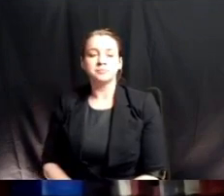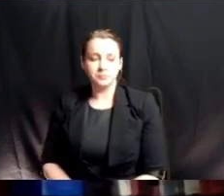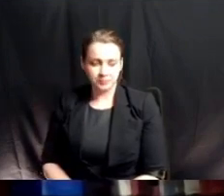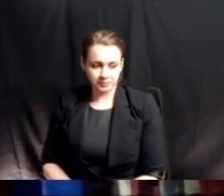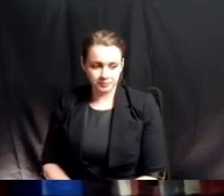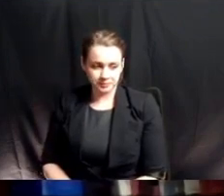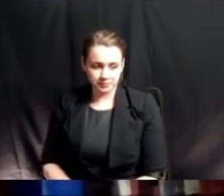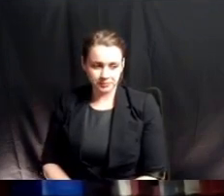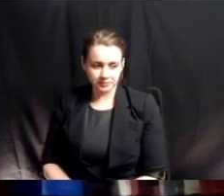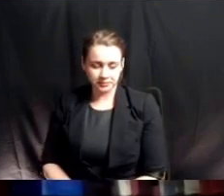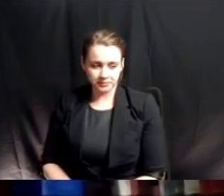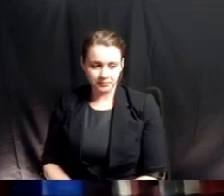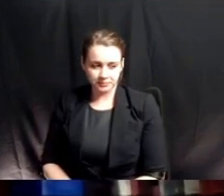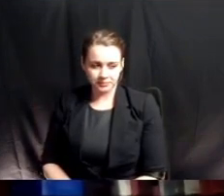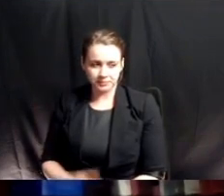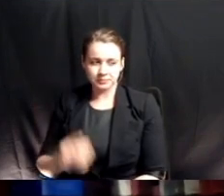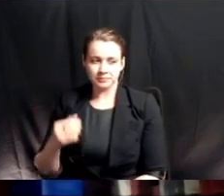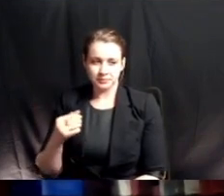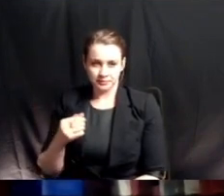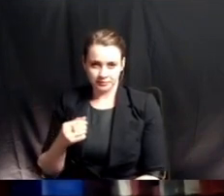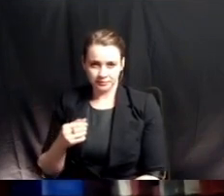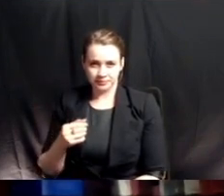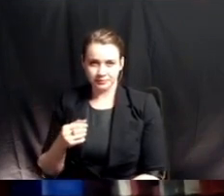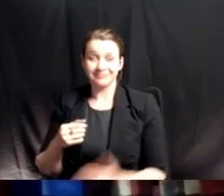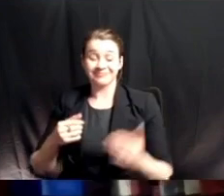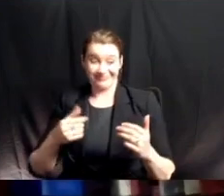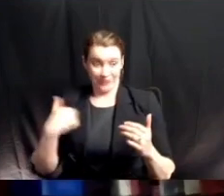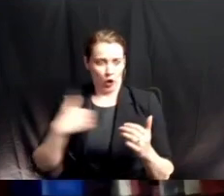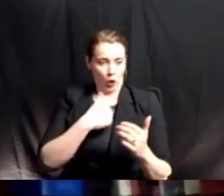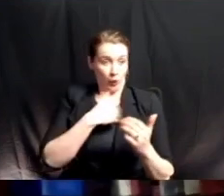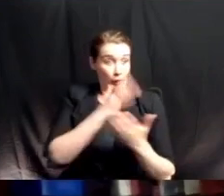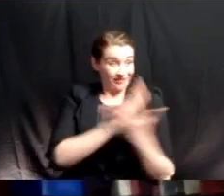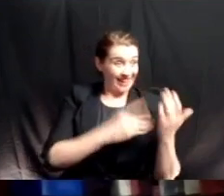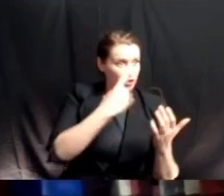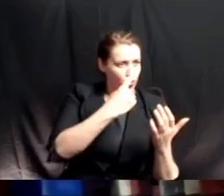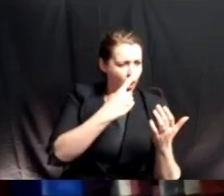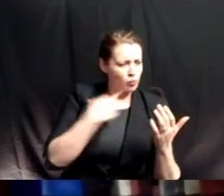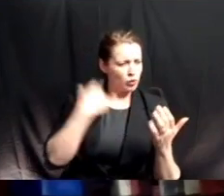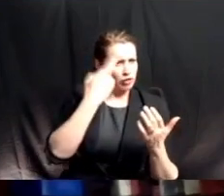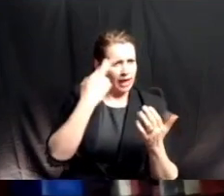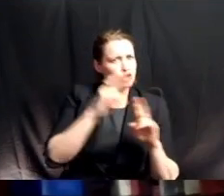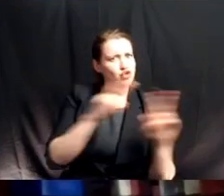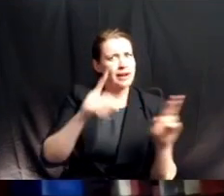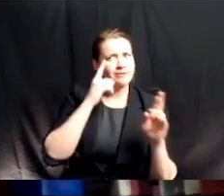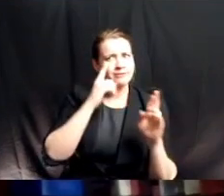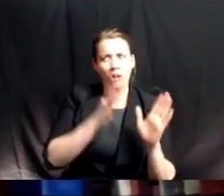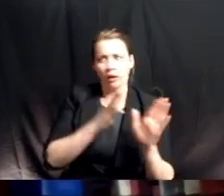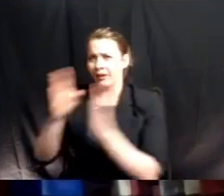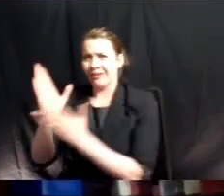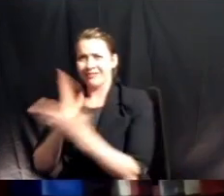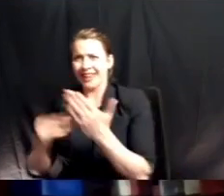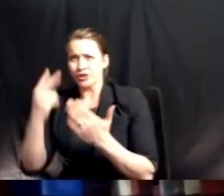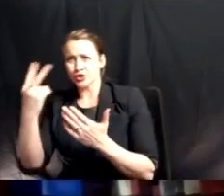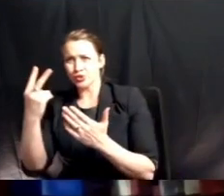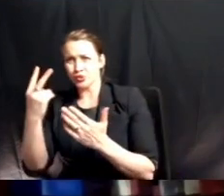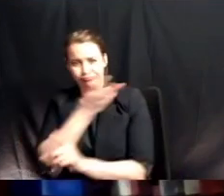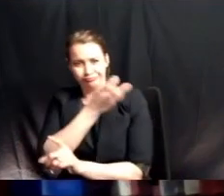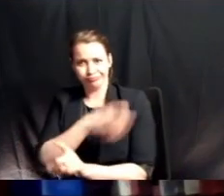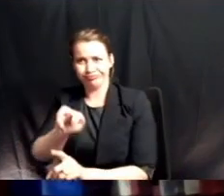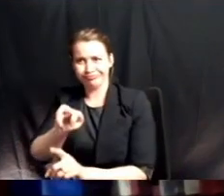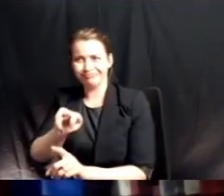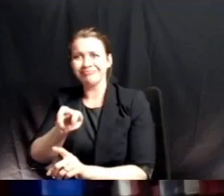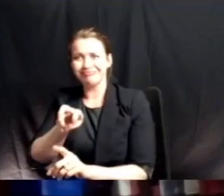as a result of the need to move into a new phase. When you make changes from one phase to another, it means that we have